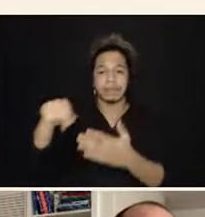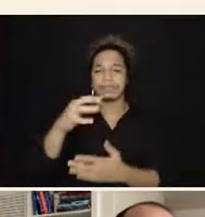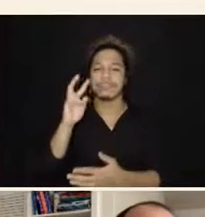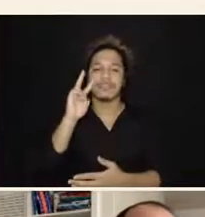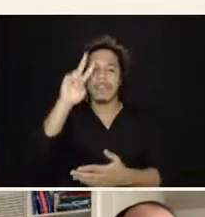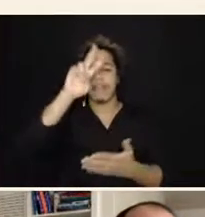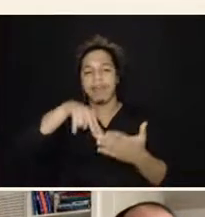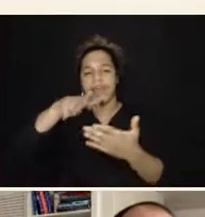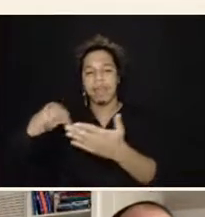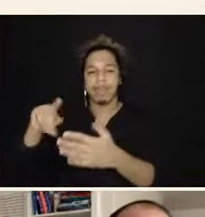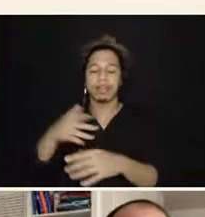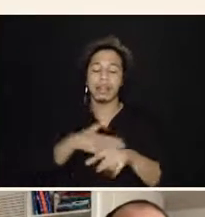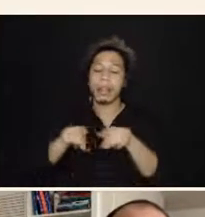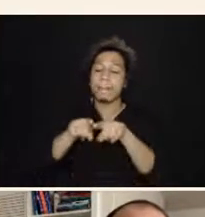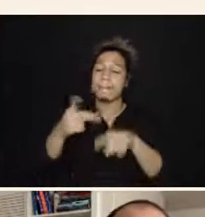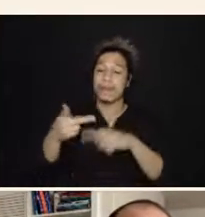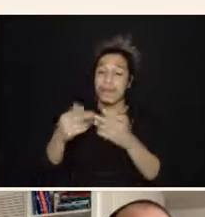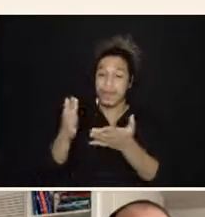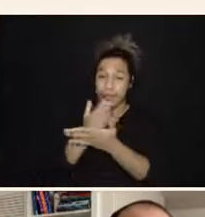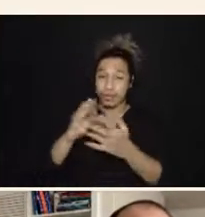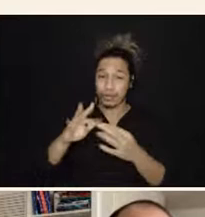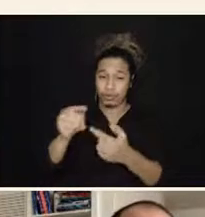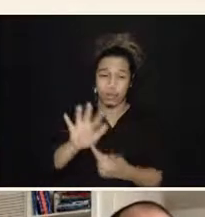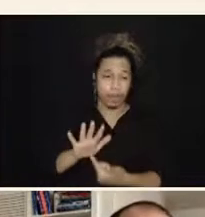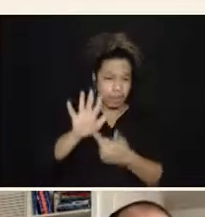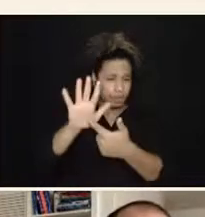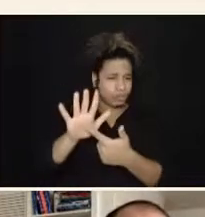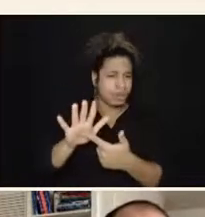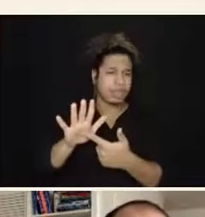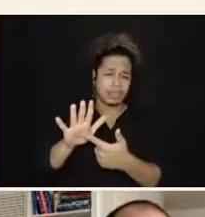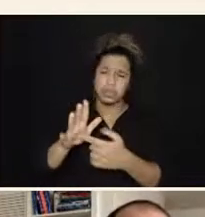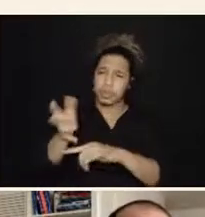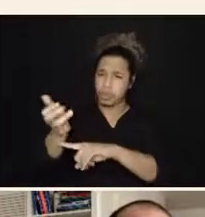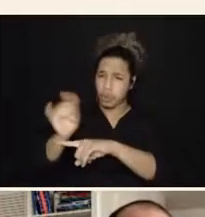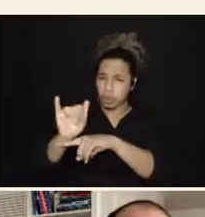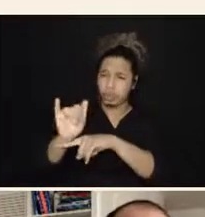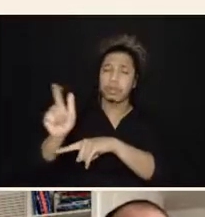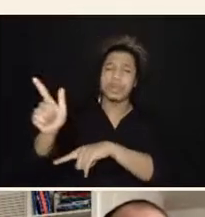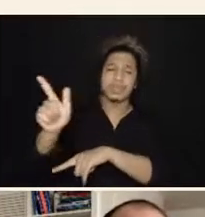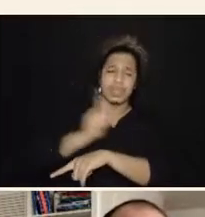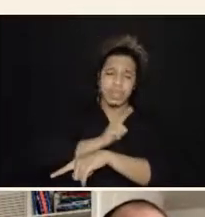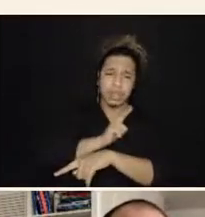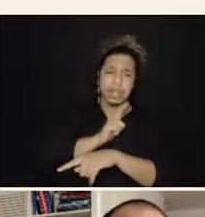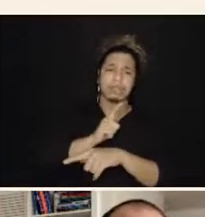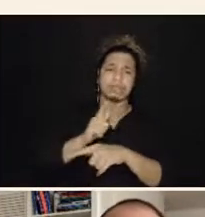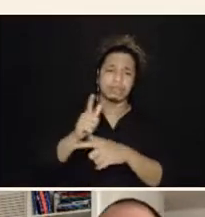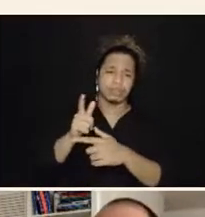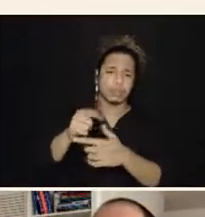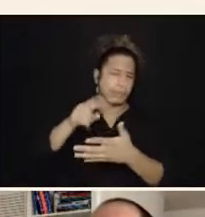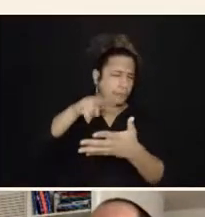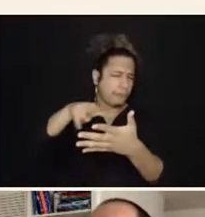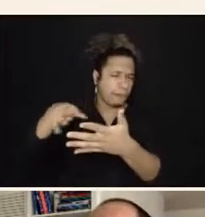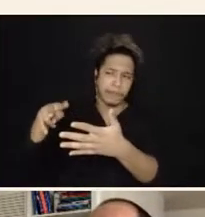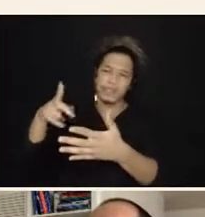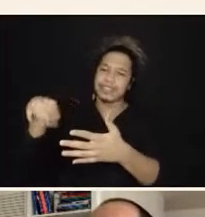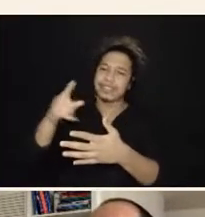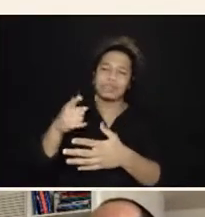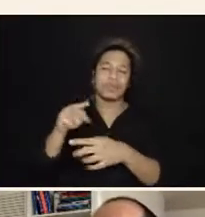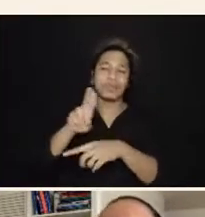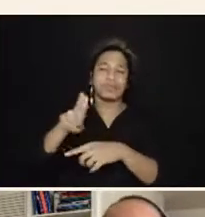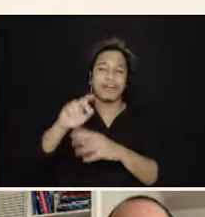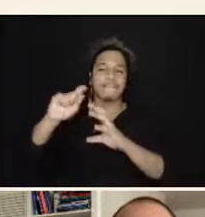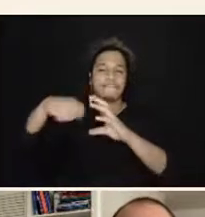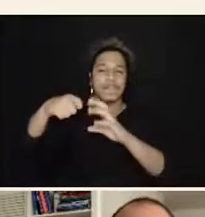can find online. They are all available on YouTube, several read alouds that you can use there.